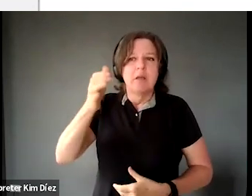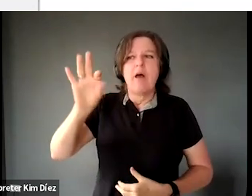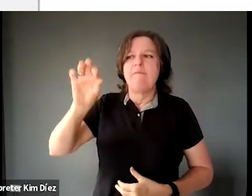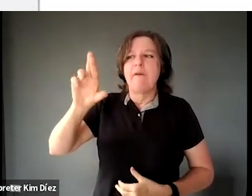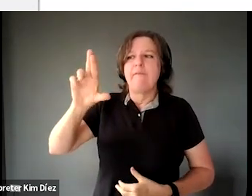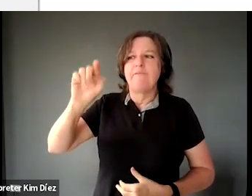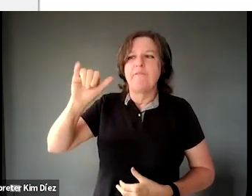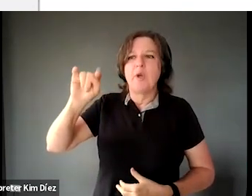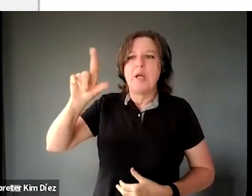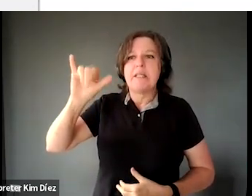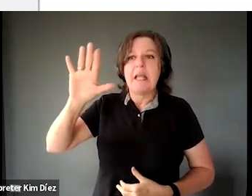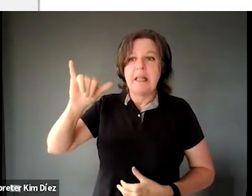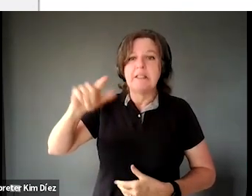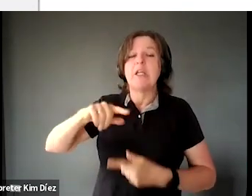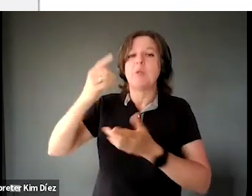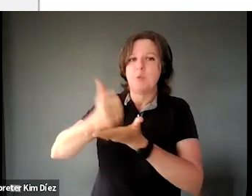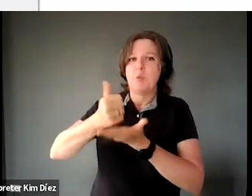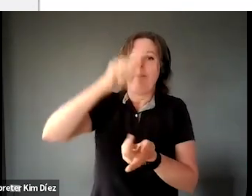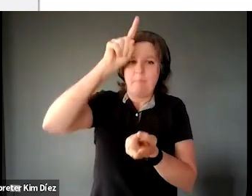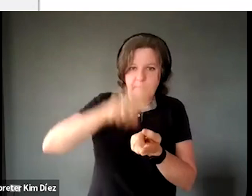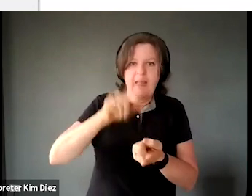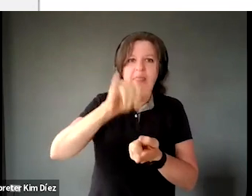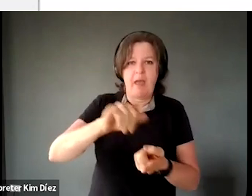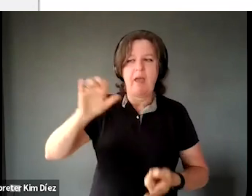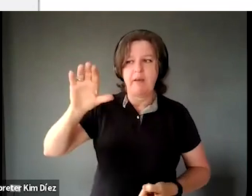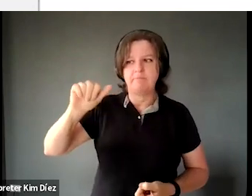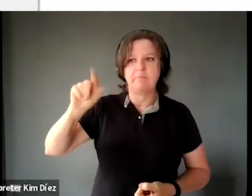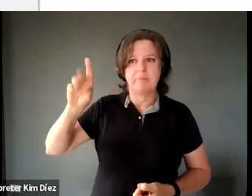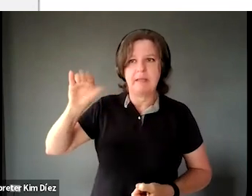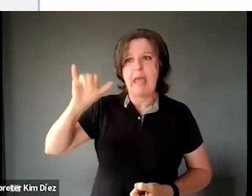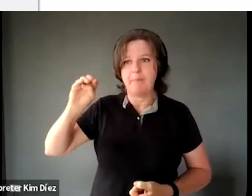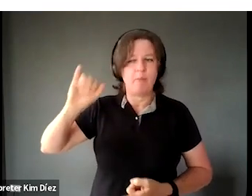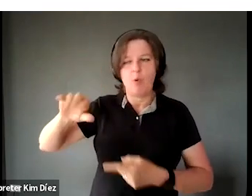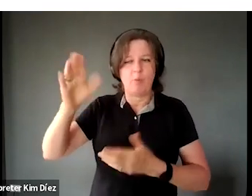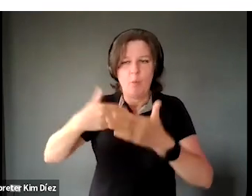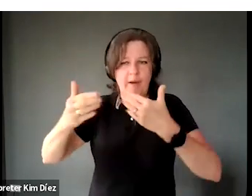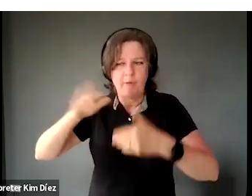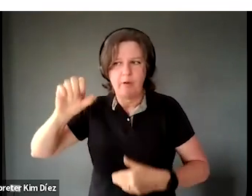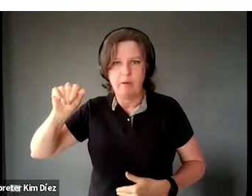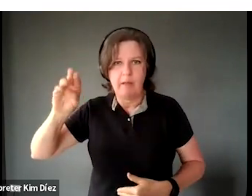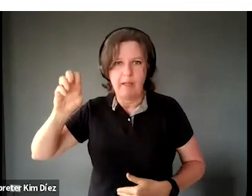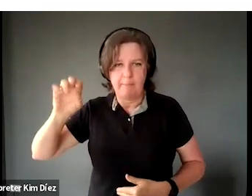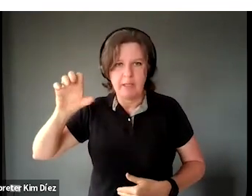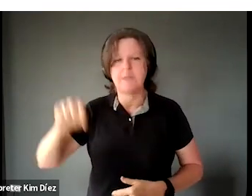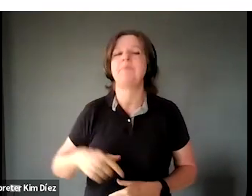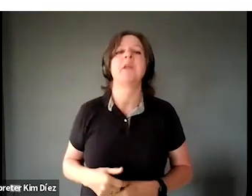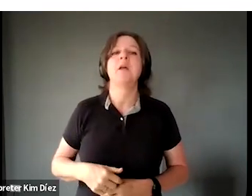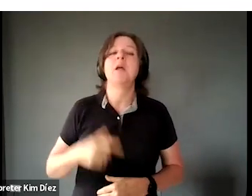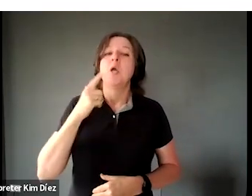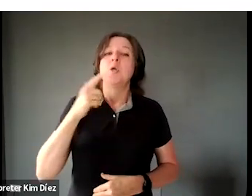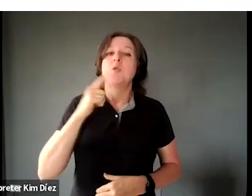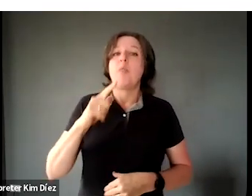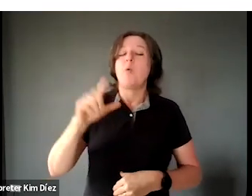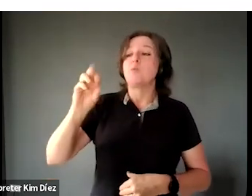relationship between these two concepts of fertilizing and mitigation. So one of the benefits